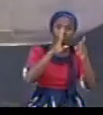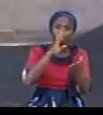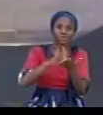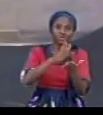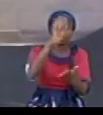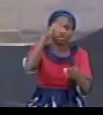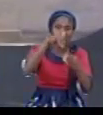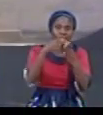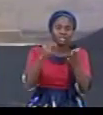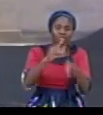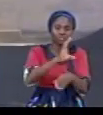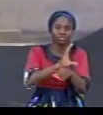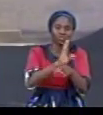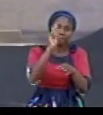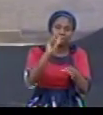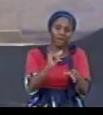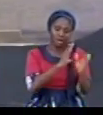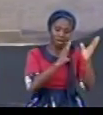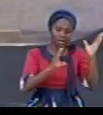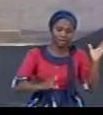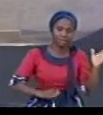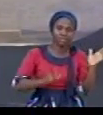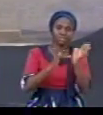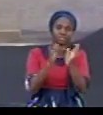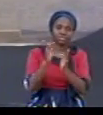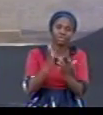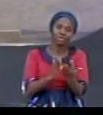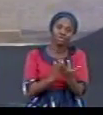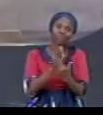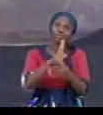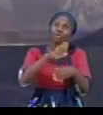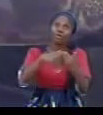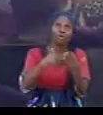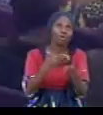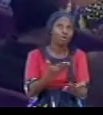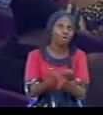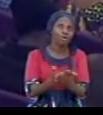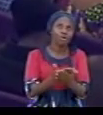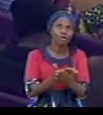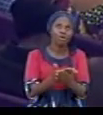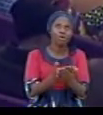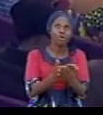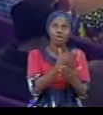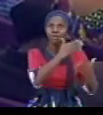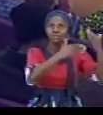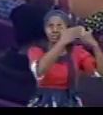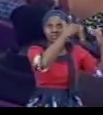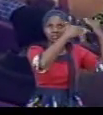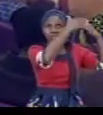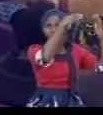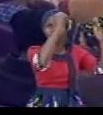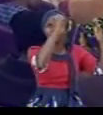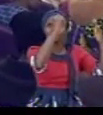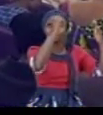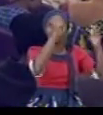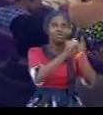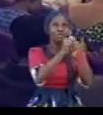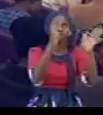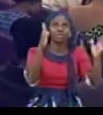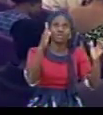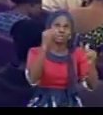by Christ Jesus throughout all ages, world without